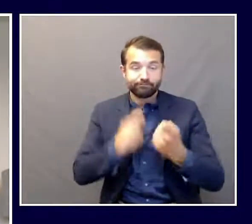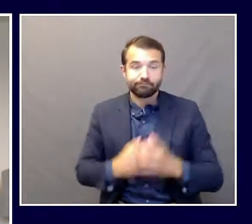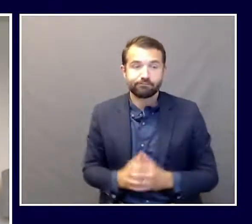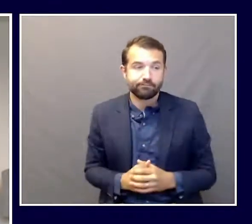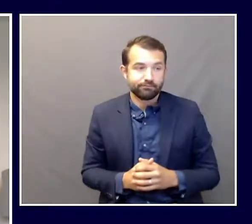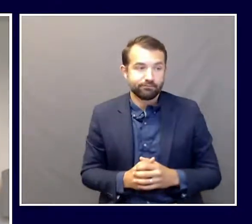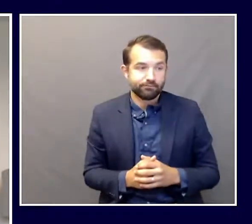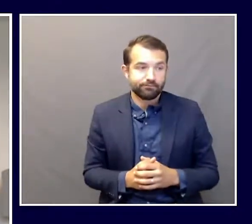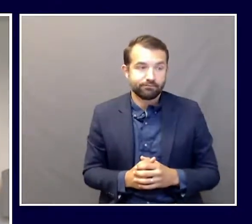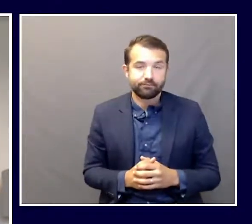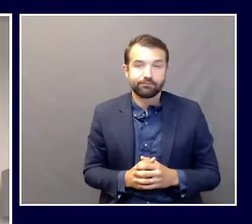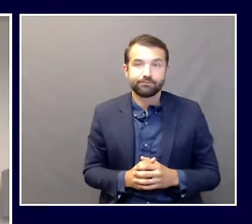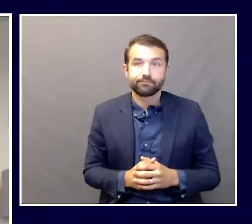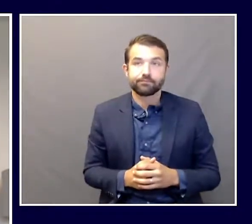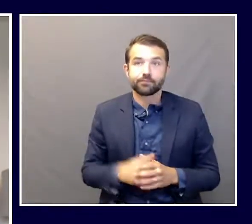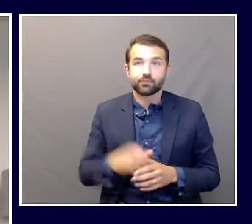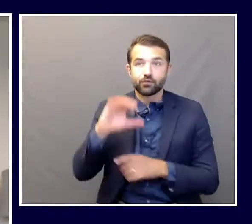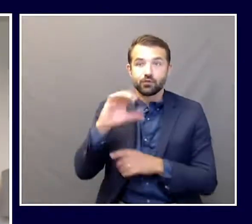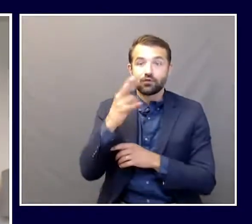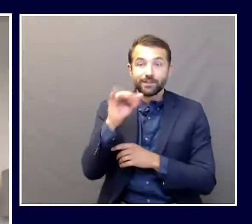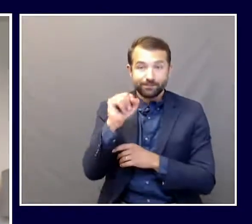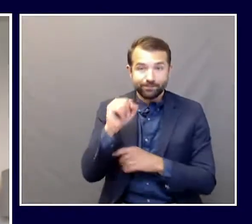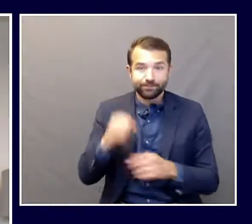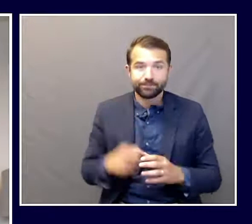today goes to Chris Costa.